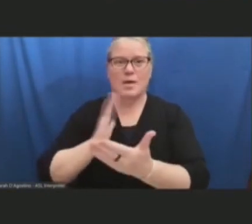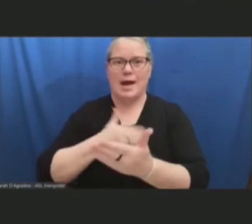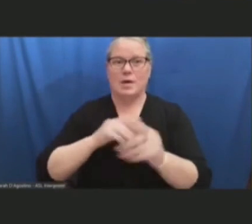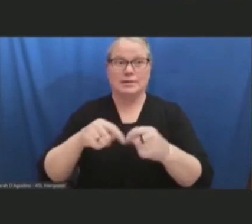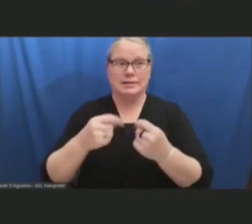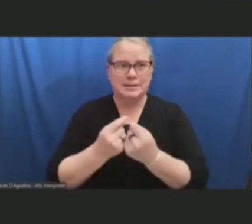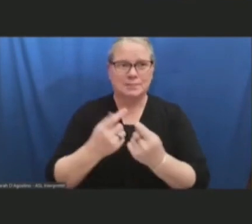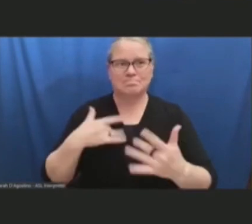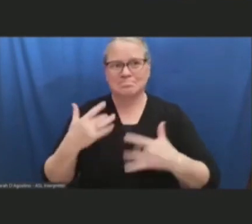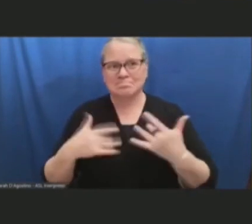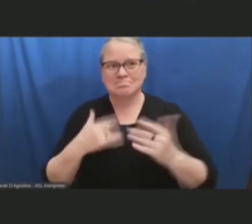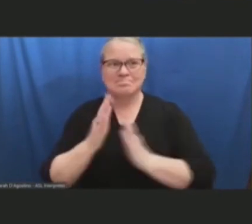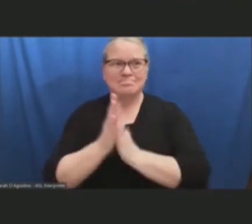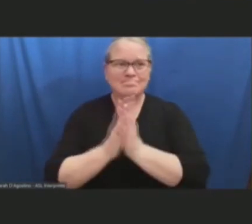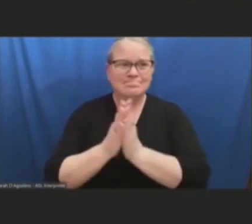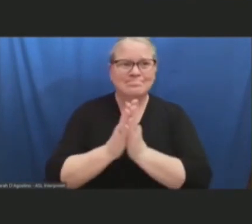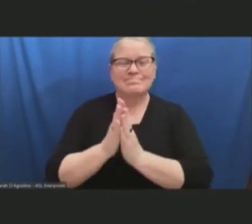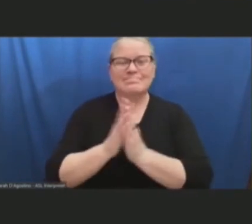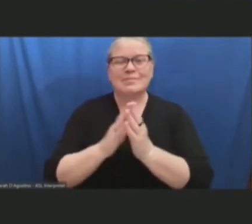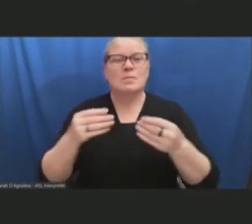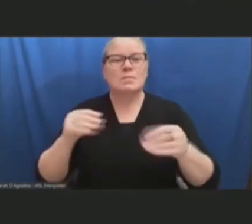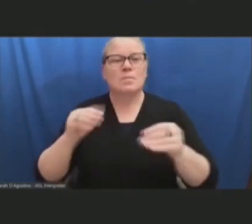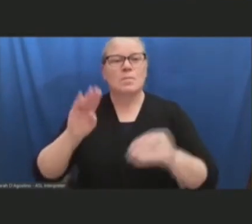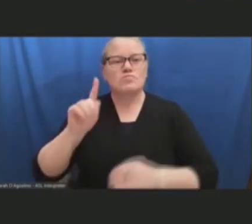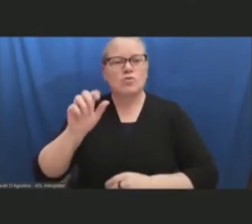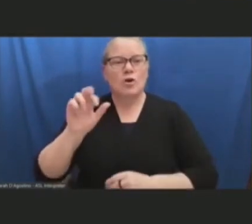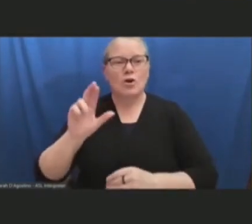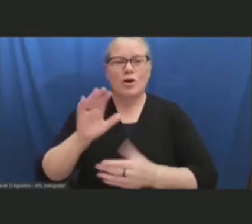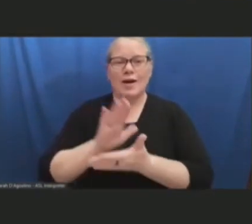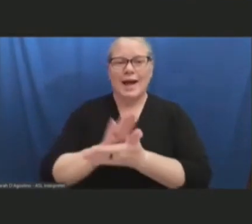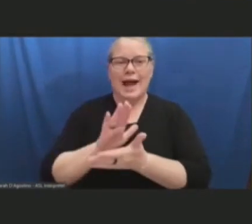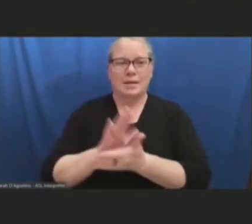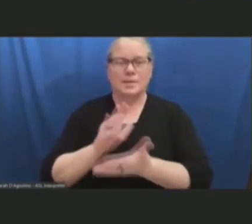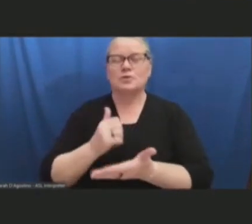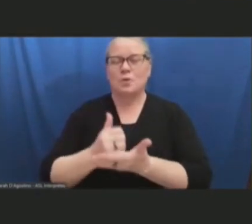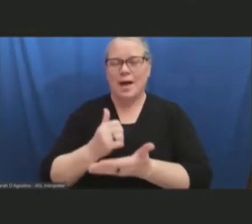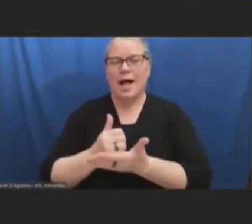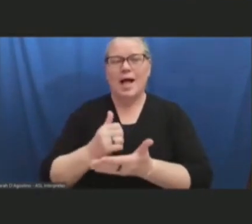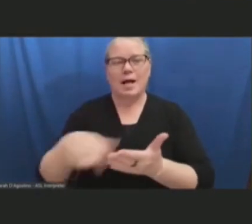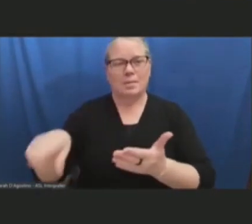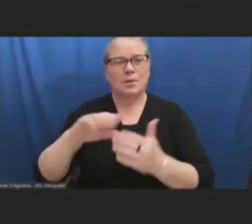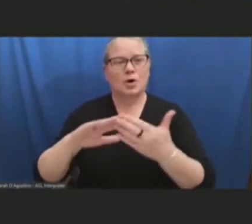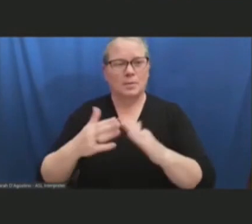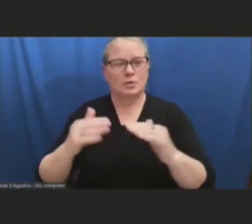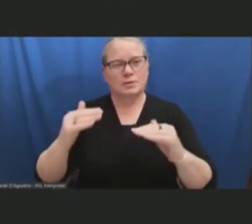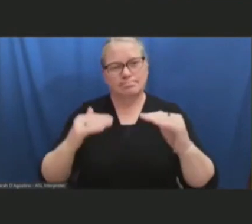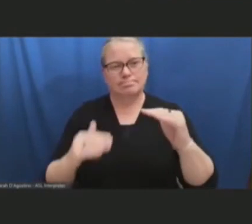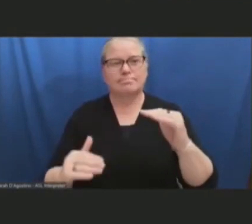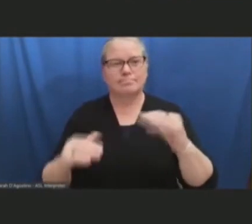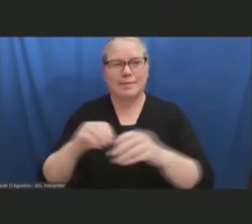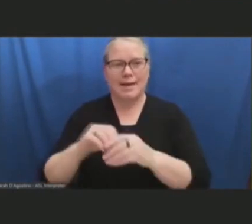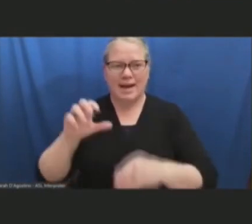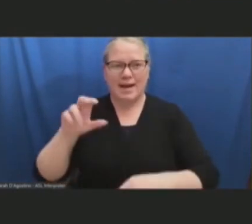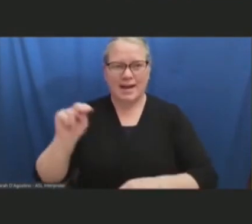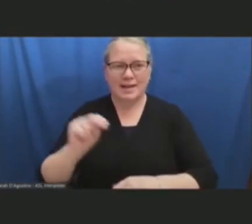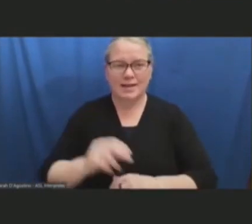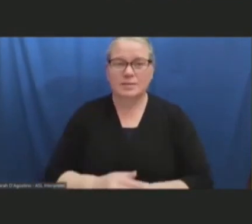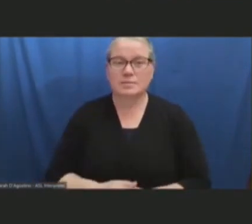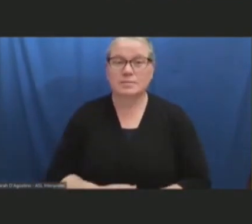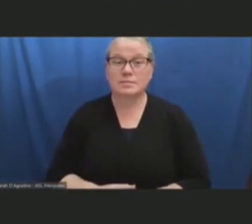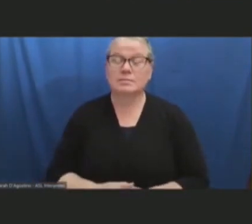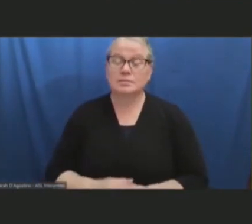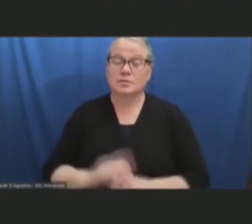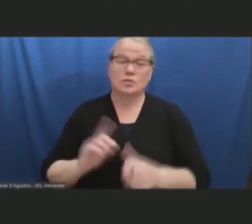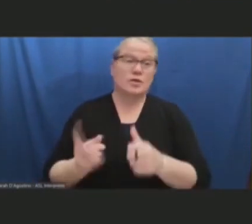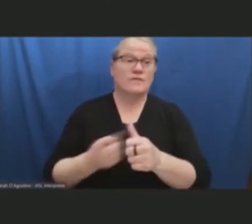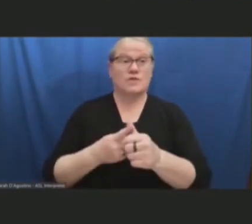Broker Academy to help underserved communities throughout Connecticut. So the Broker Academy is a program, the first of its